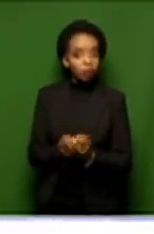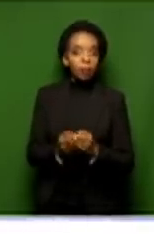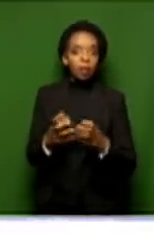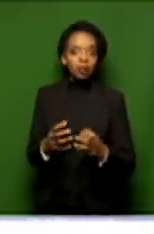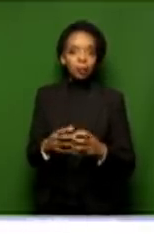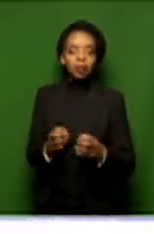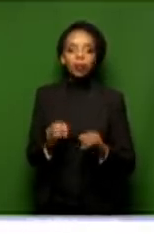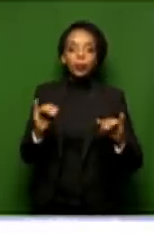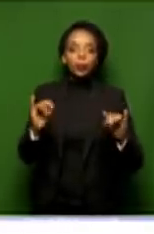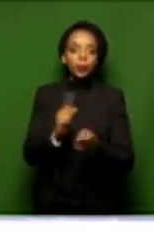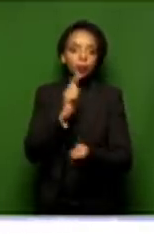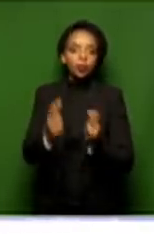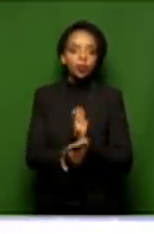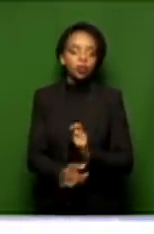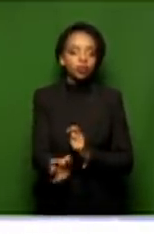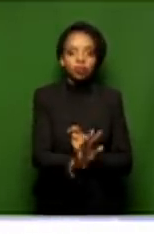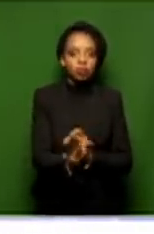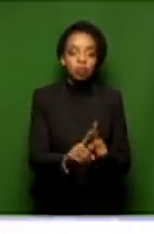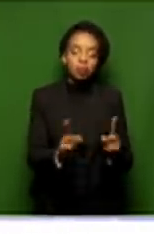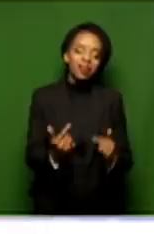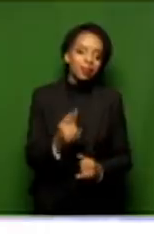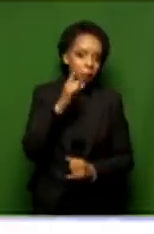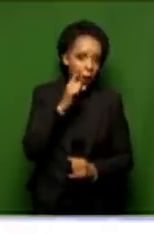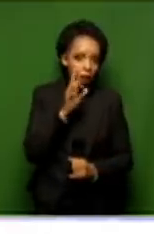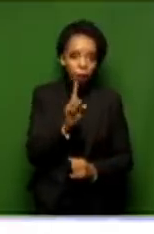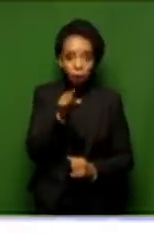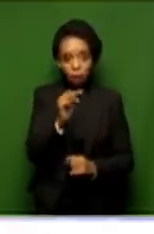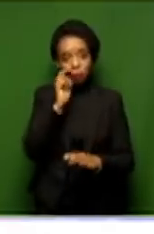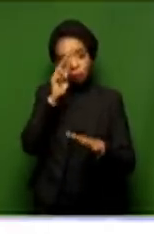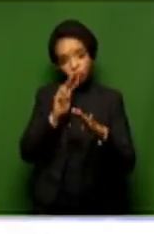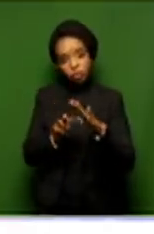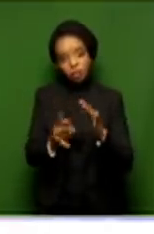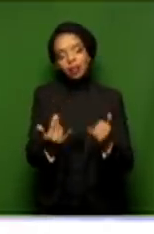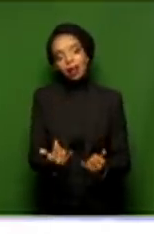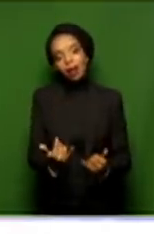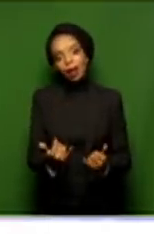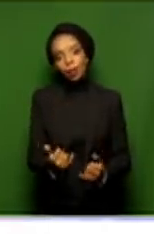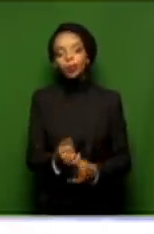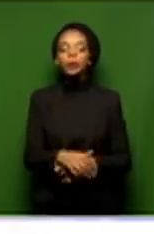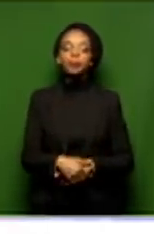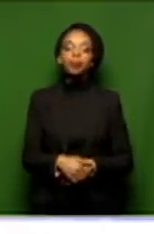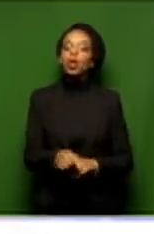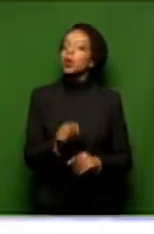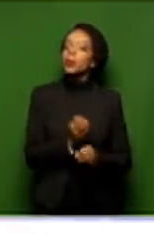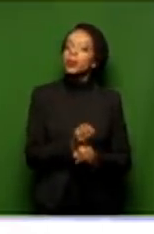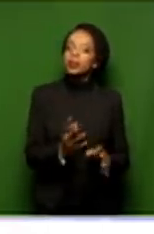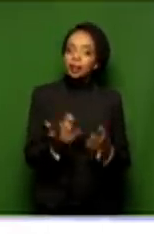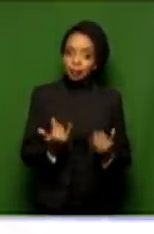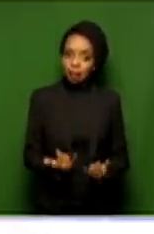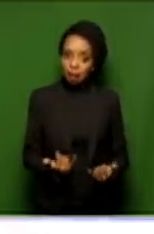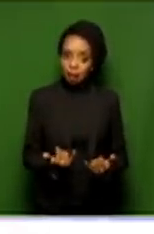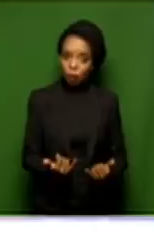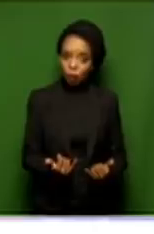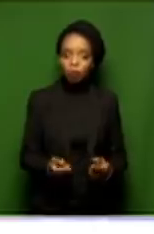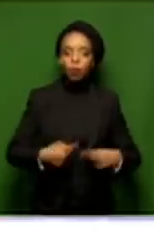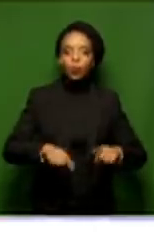not too much from here on in. So, let's take a look at what you are predicting at the moment. And let's start with where we are at right